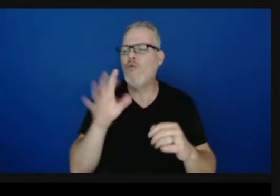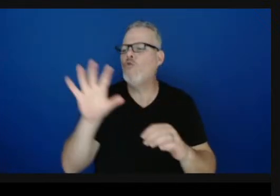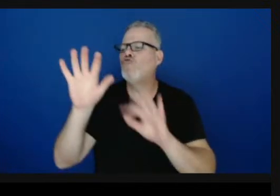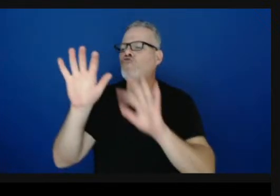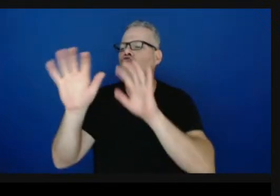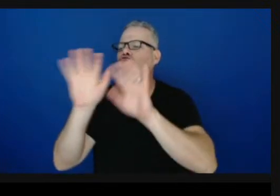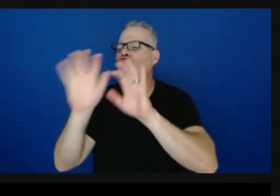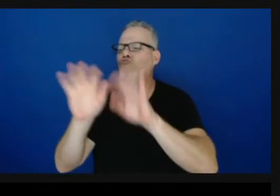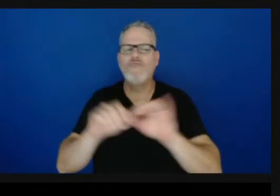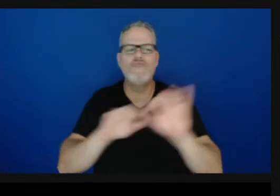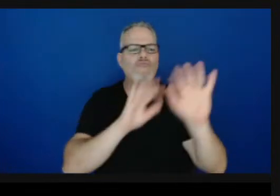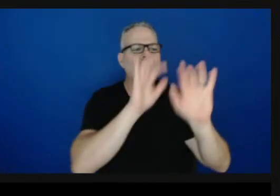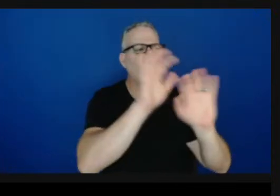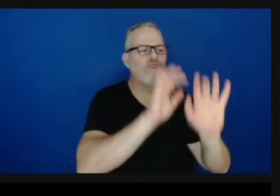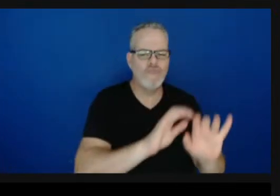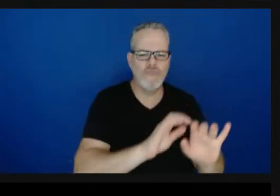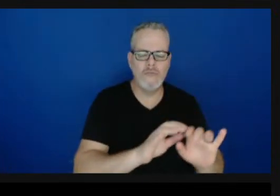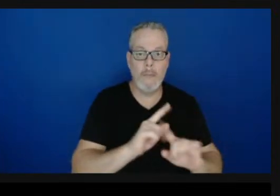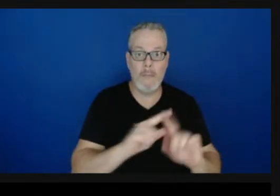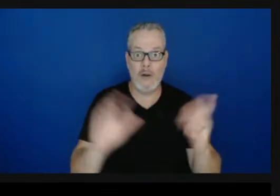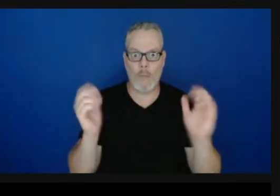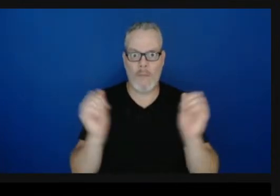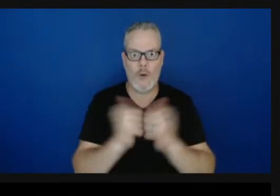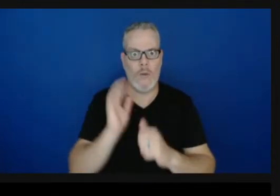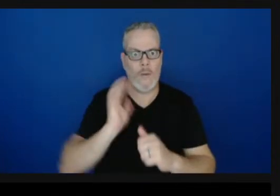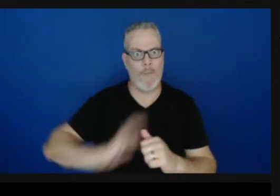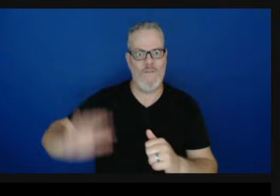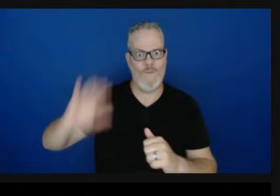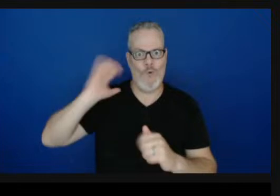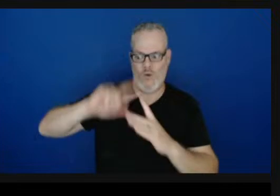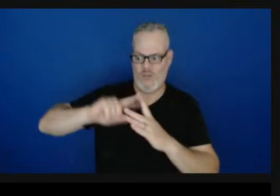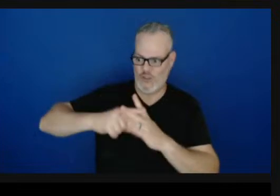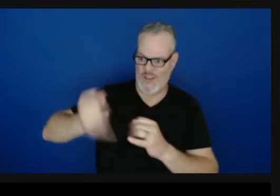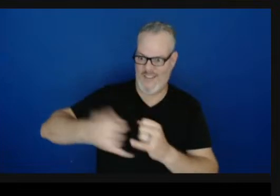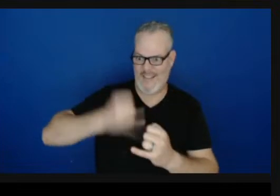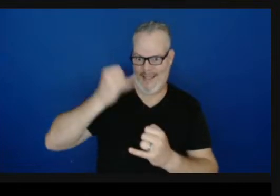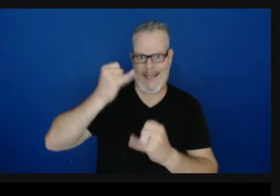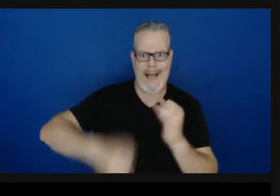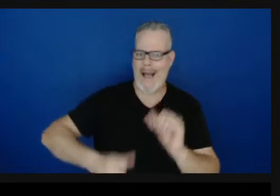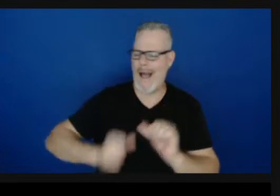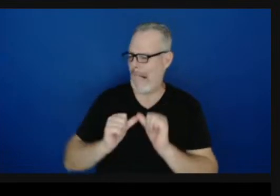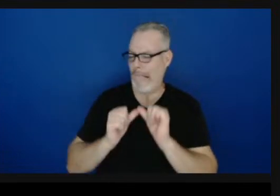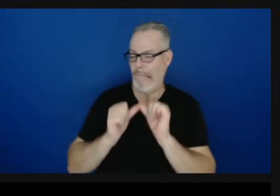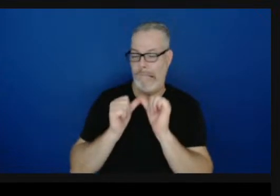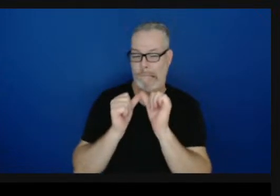but none of the big pulses we've seen before that start up and last days and days and days.